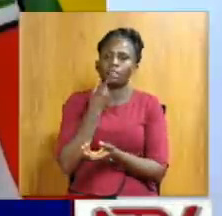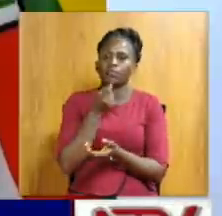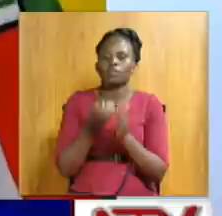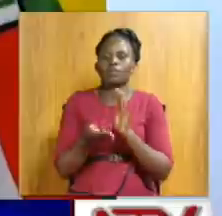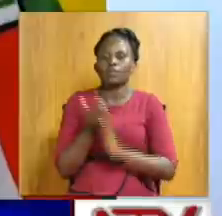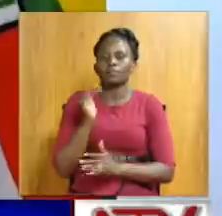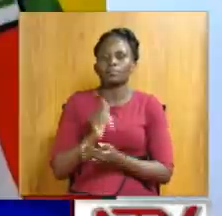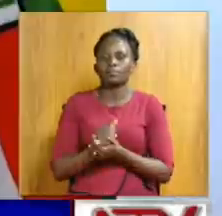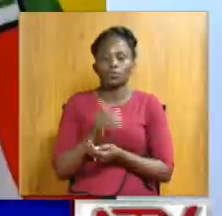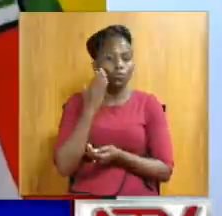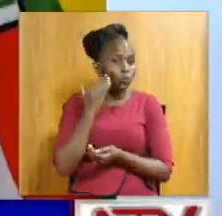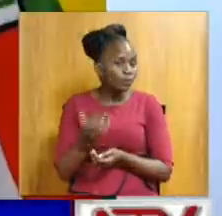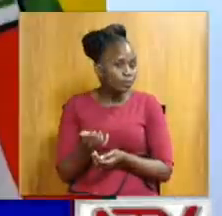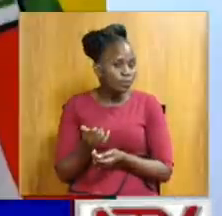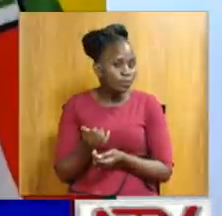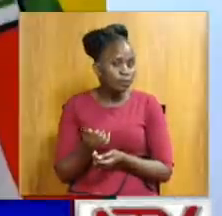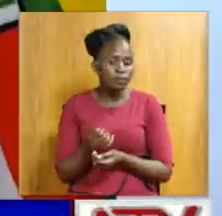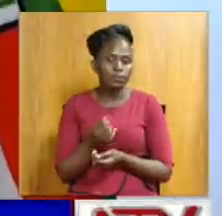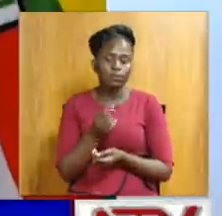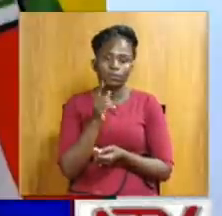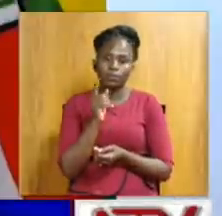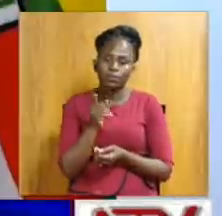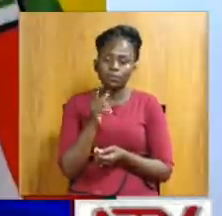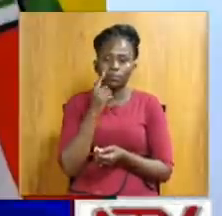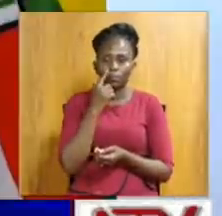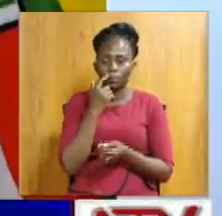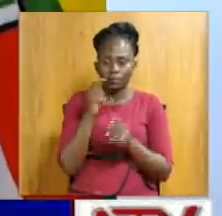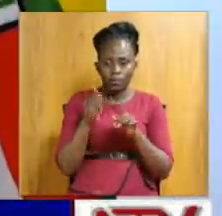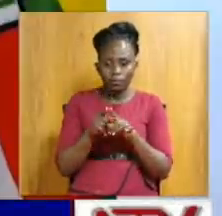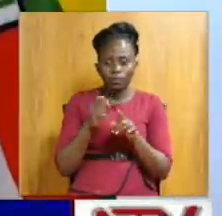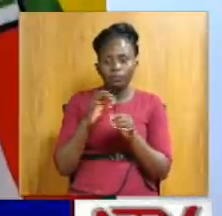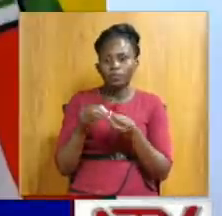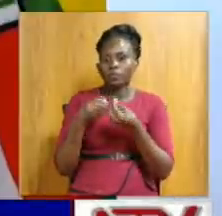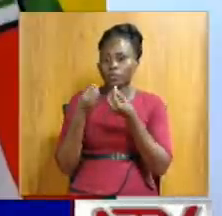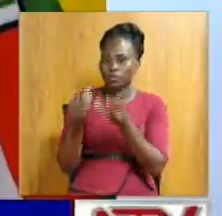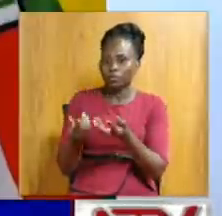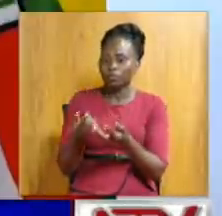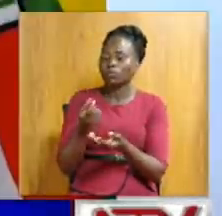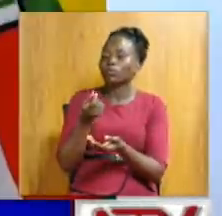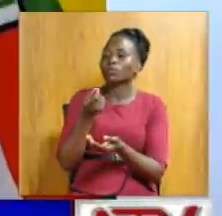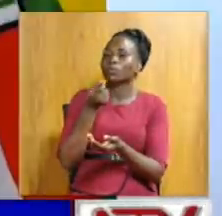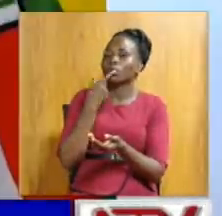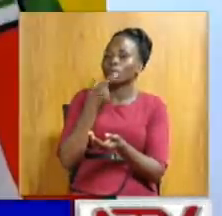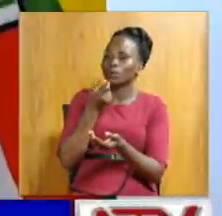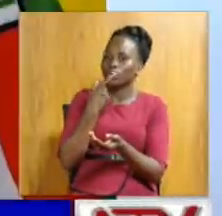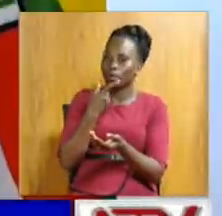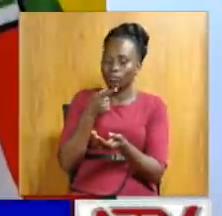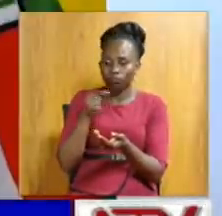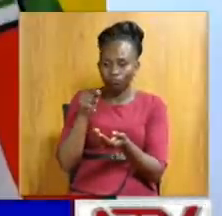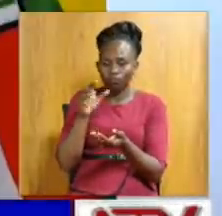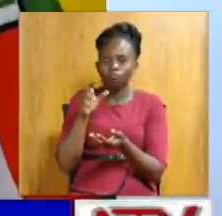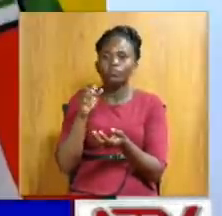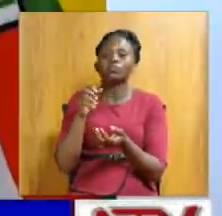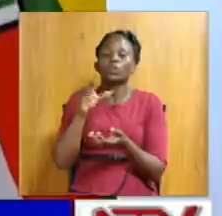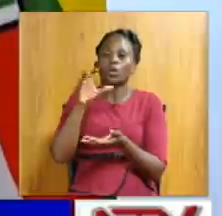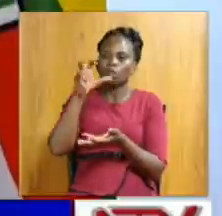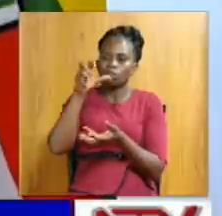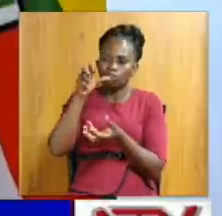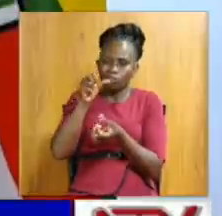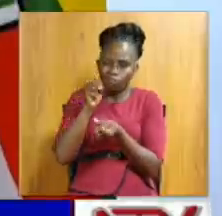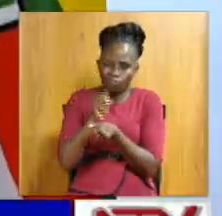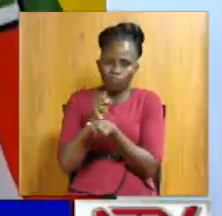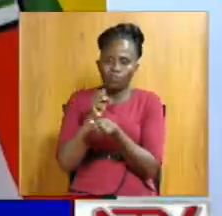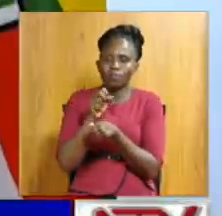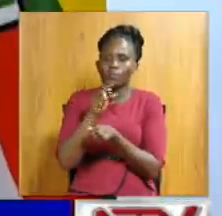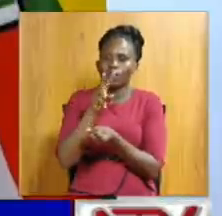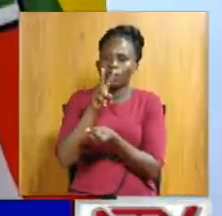Why? Late diagnosis and treatment may suppress the virus. However, the